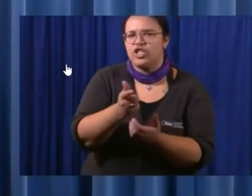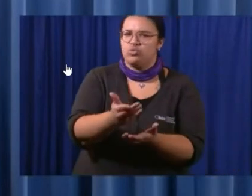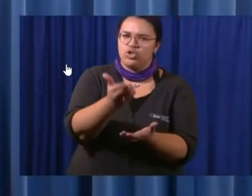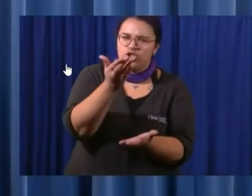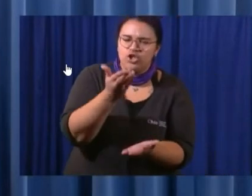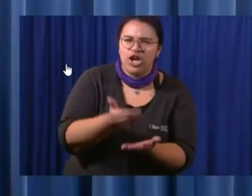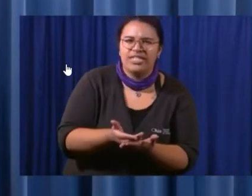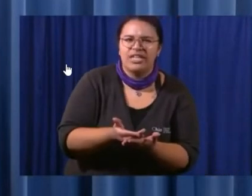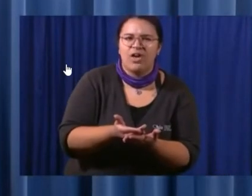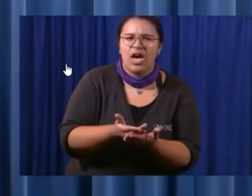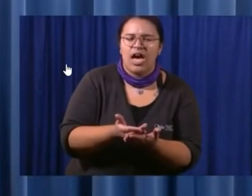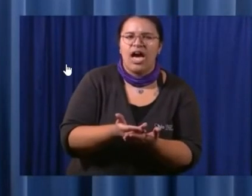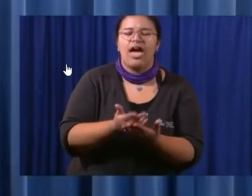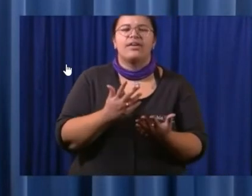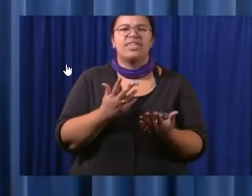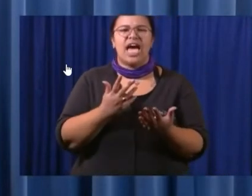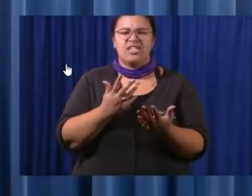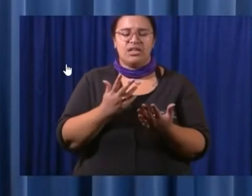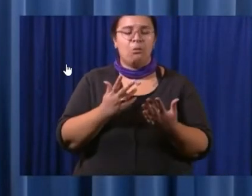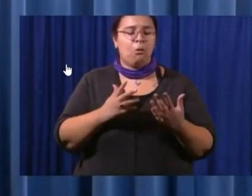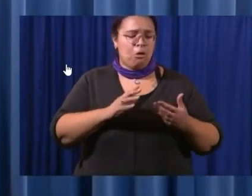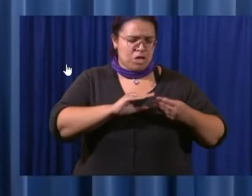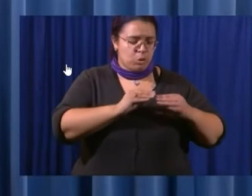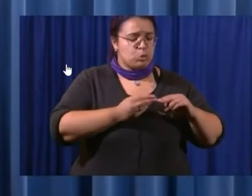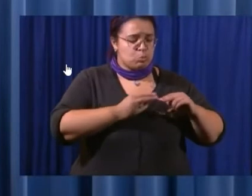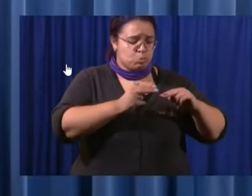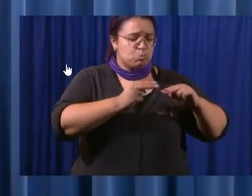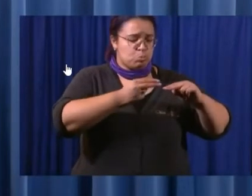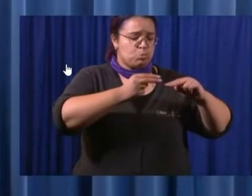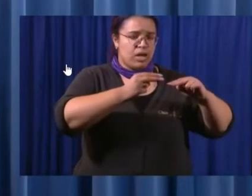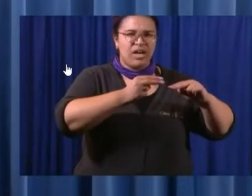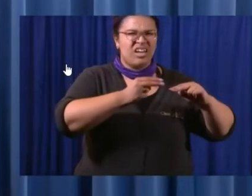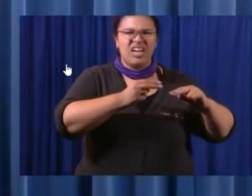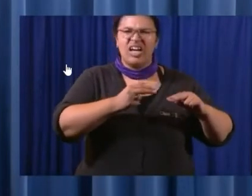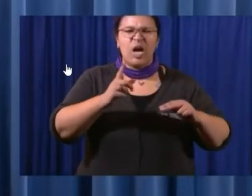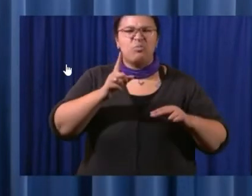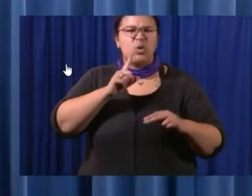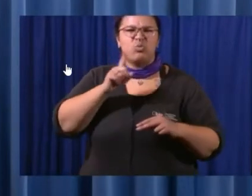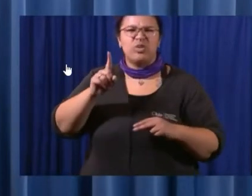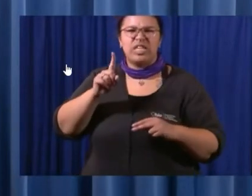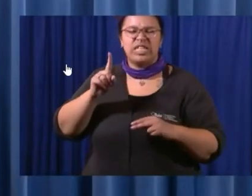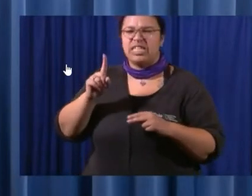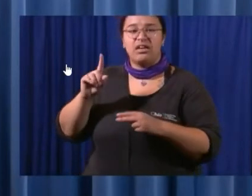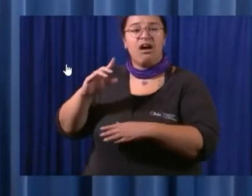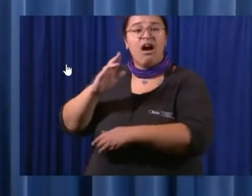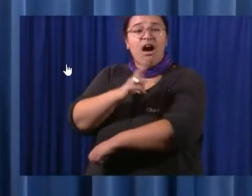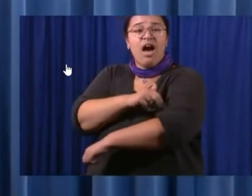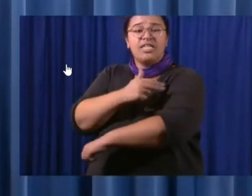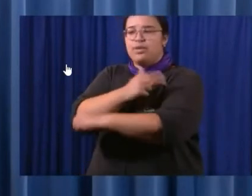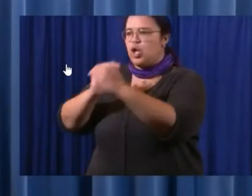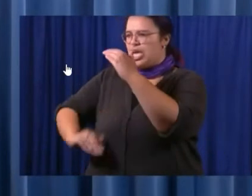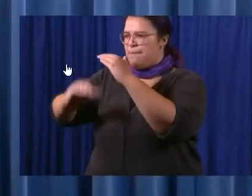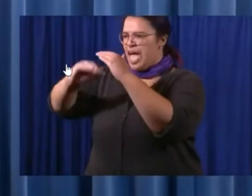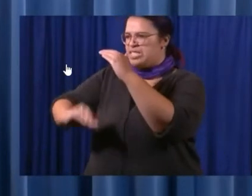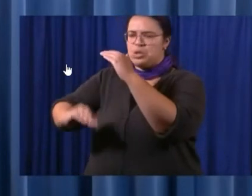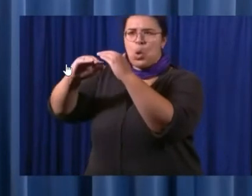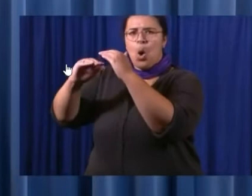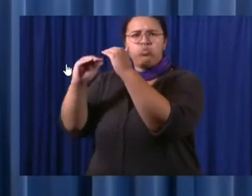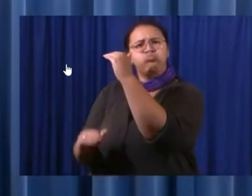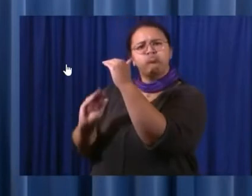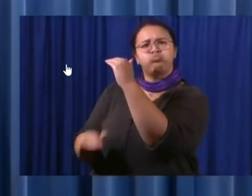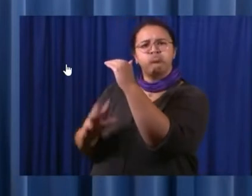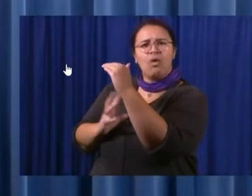small upticks in sickness or hospitalization that's not close to threatening our hospital capacity? Secondly, could you update us on the results of